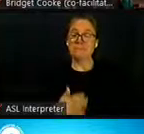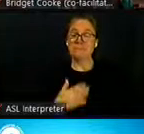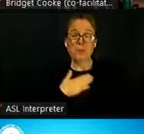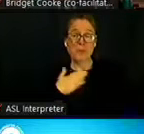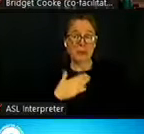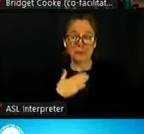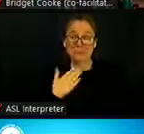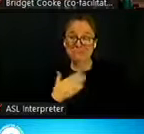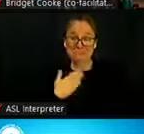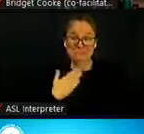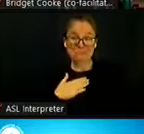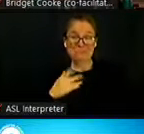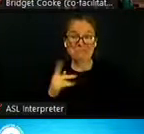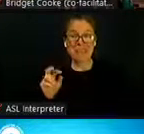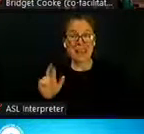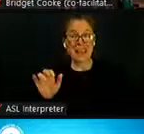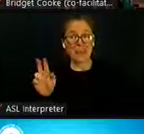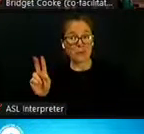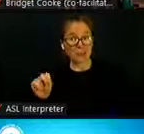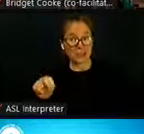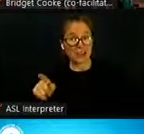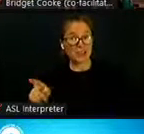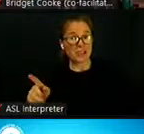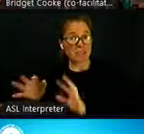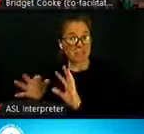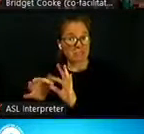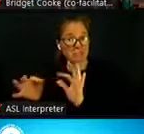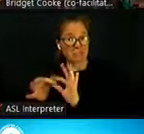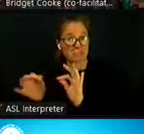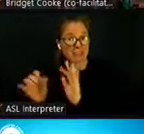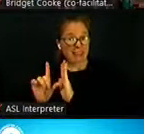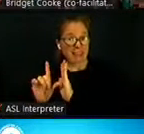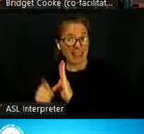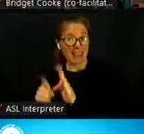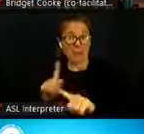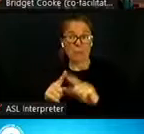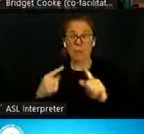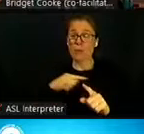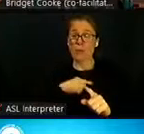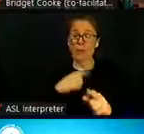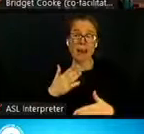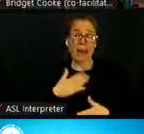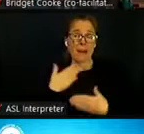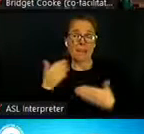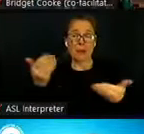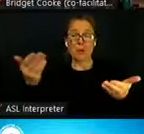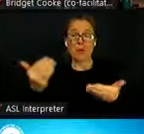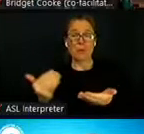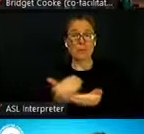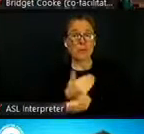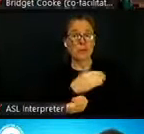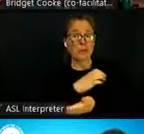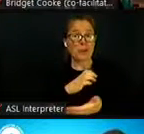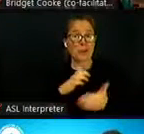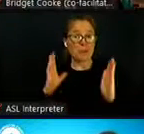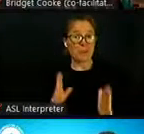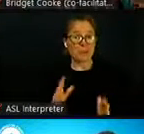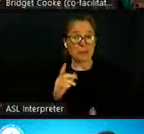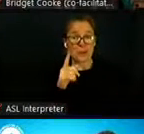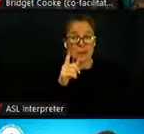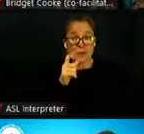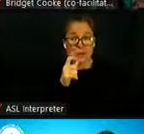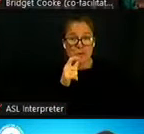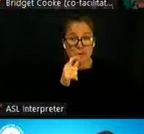may reflect on this a little bit later, but we're very happy to welcome a new county commissioner, Nafisa